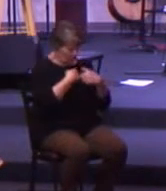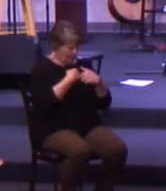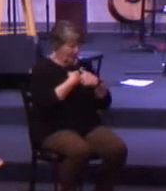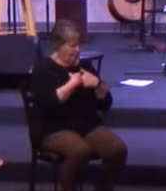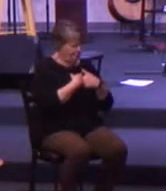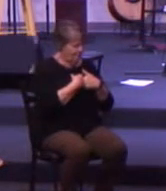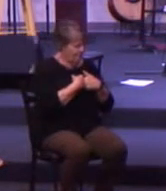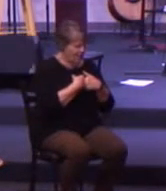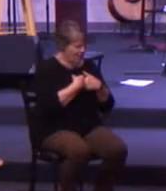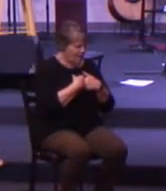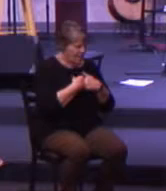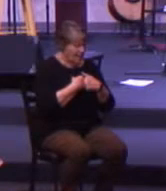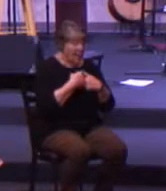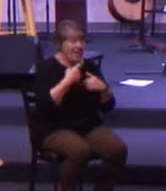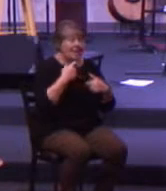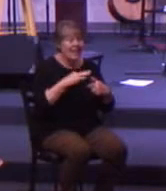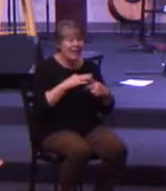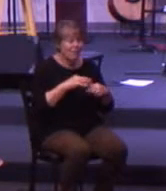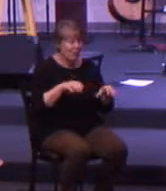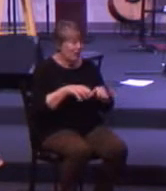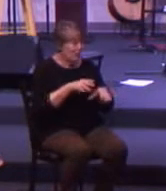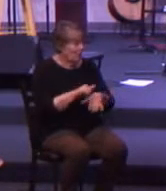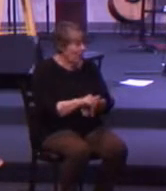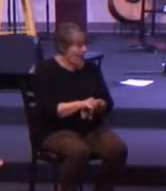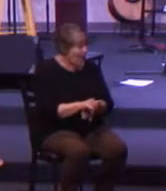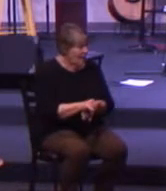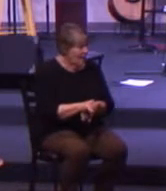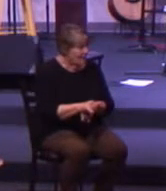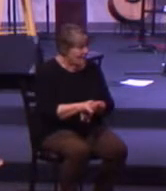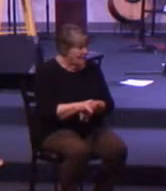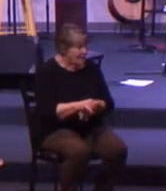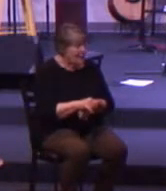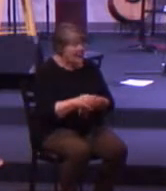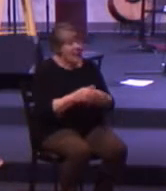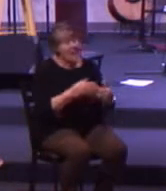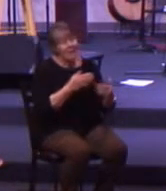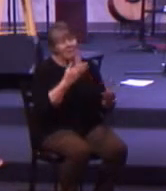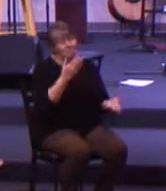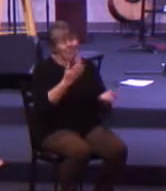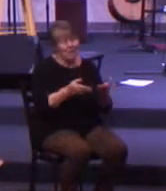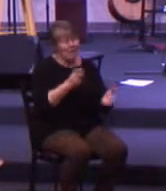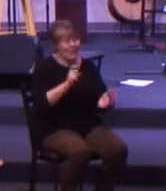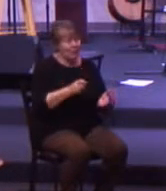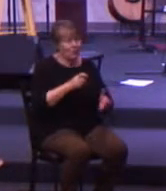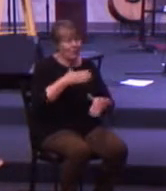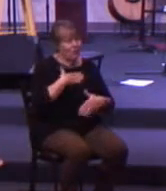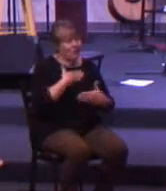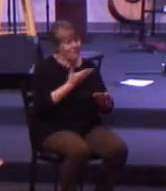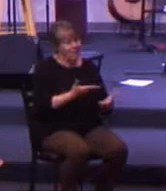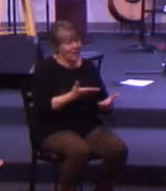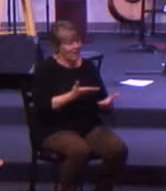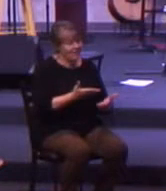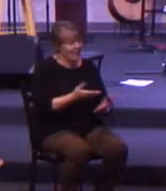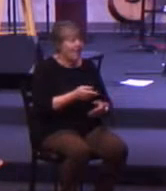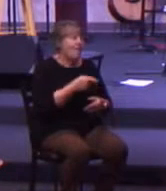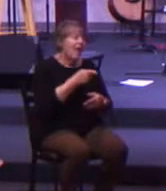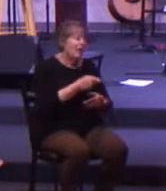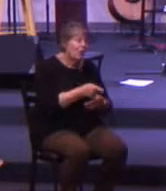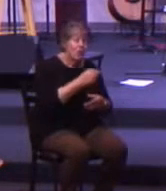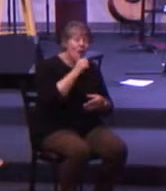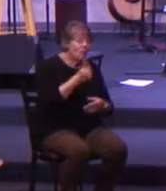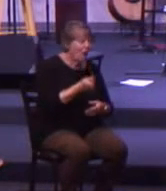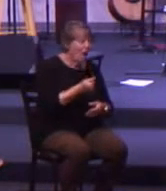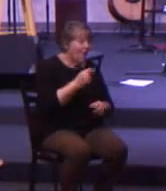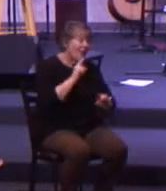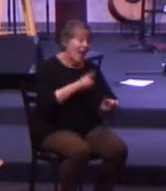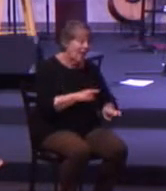just kind of have to confess that maybe you are not the answer to your problems. Because we live